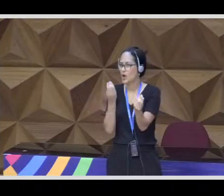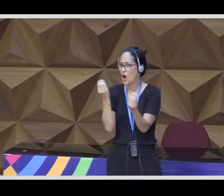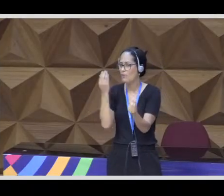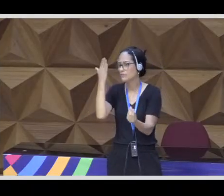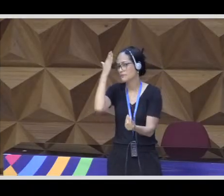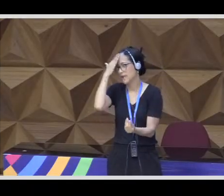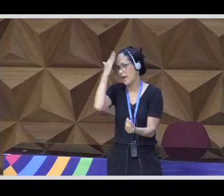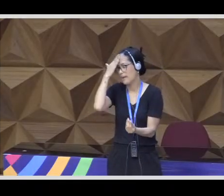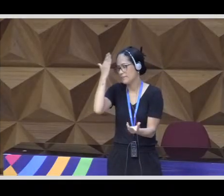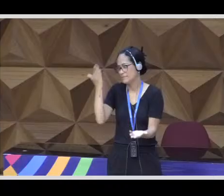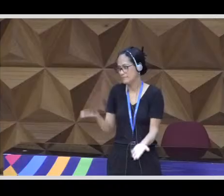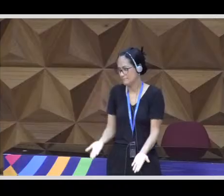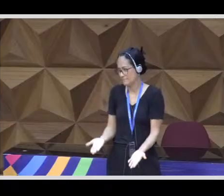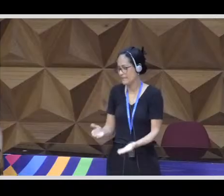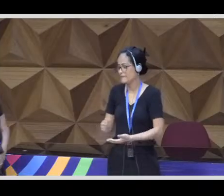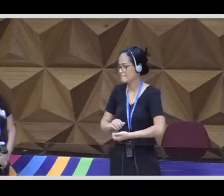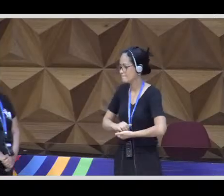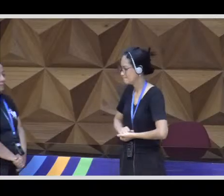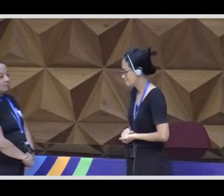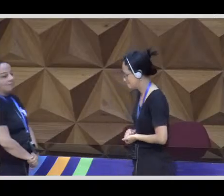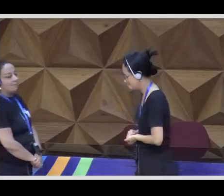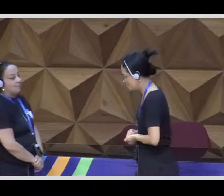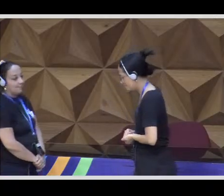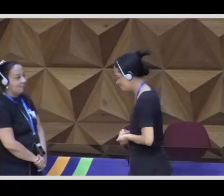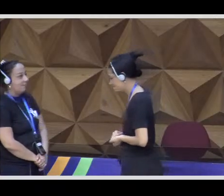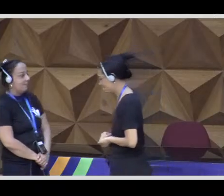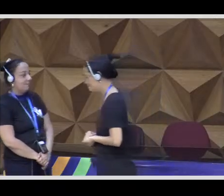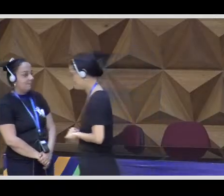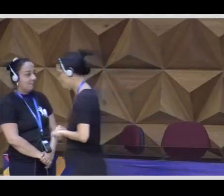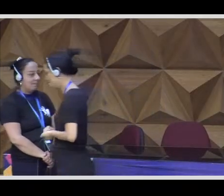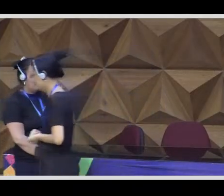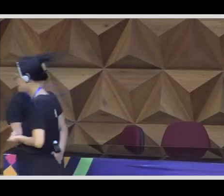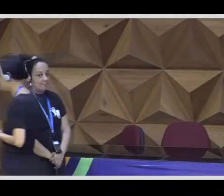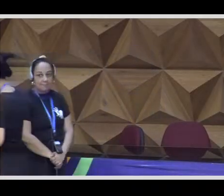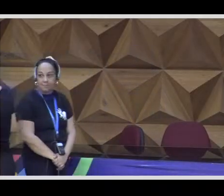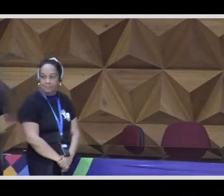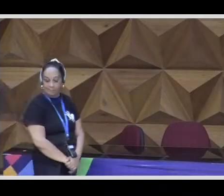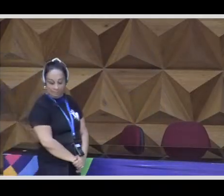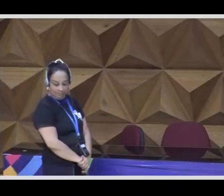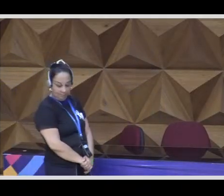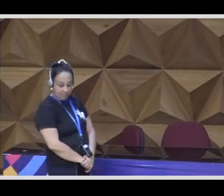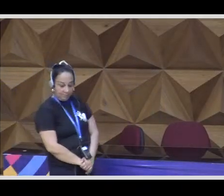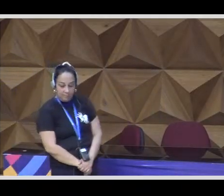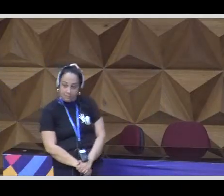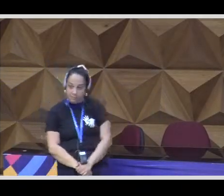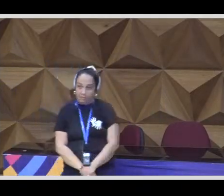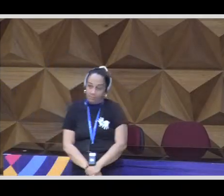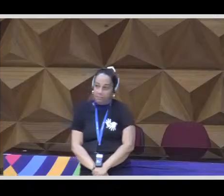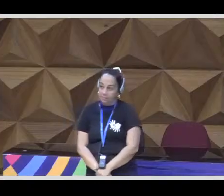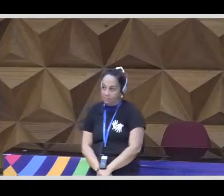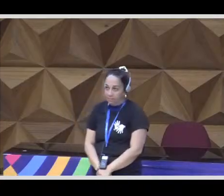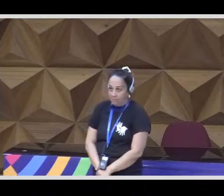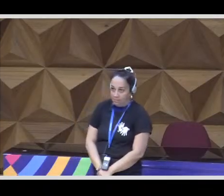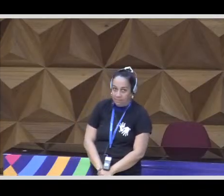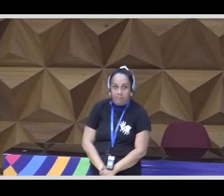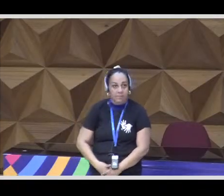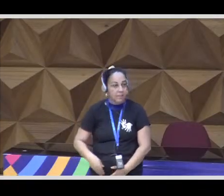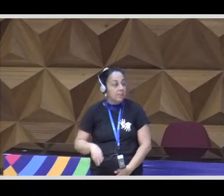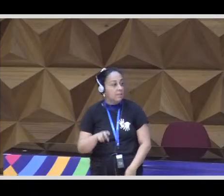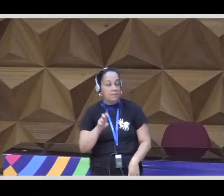car accident, it could cut the display and then give you the pass-through so that you could see what was happening.